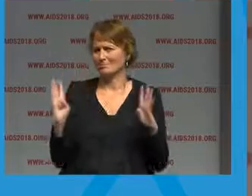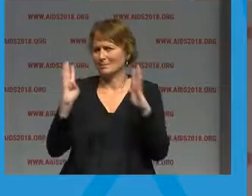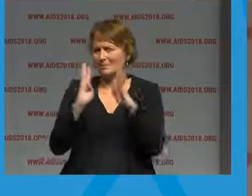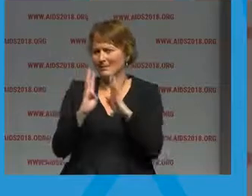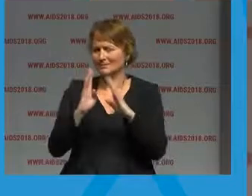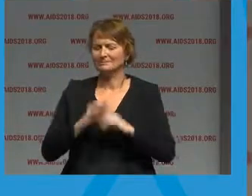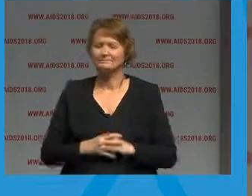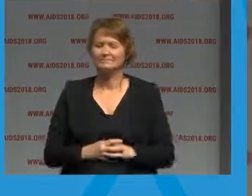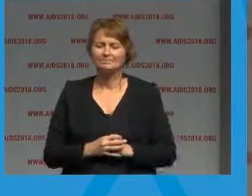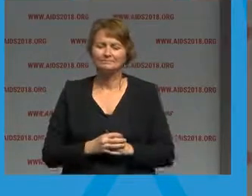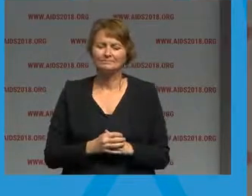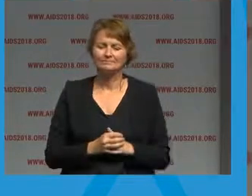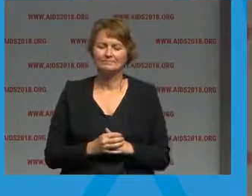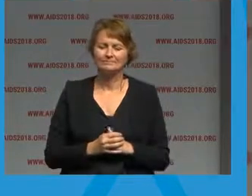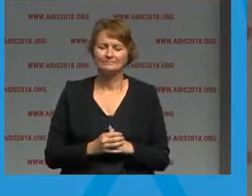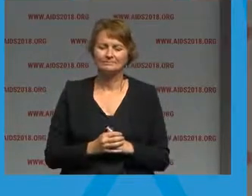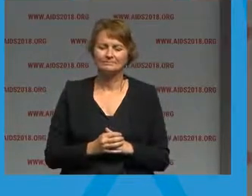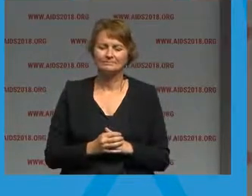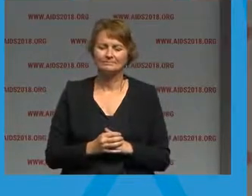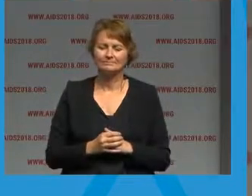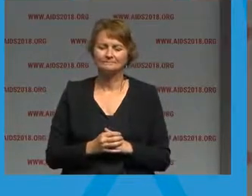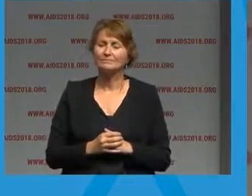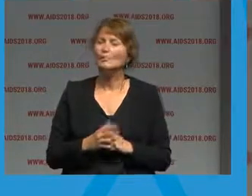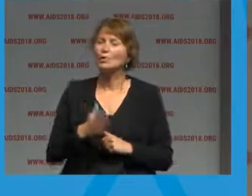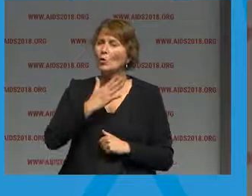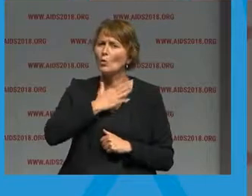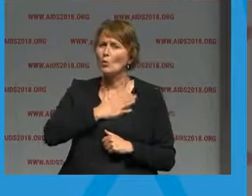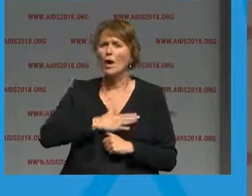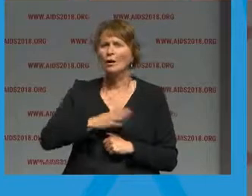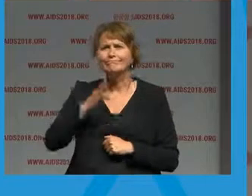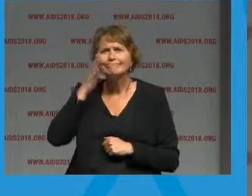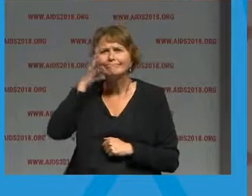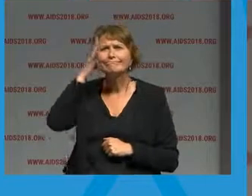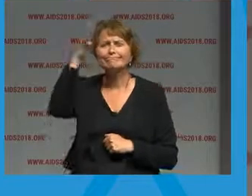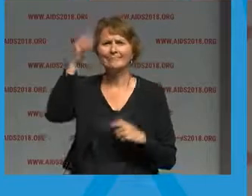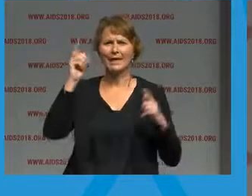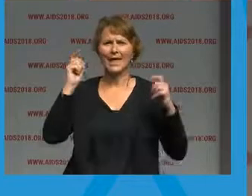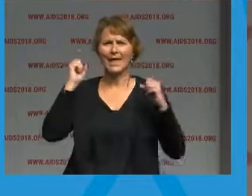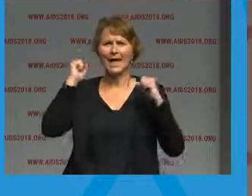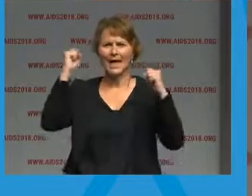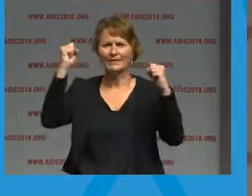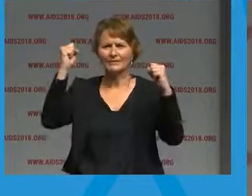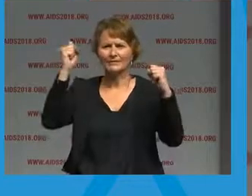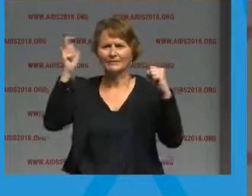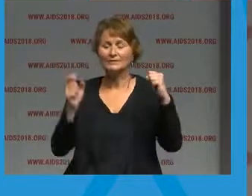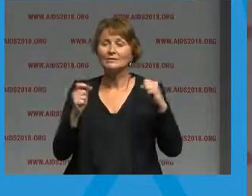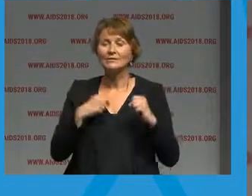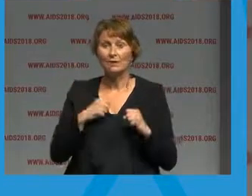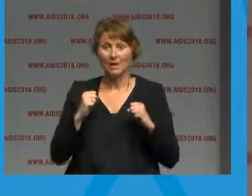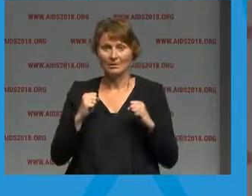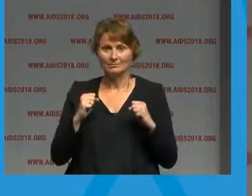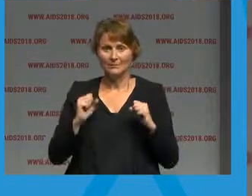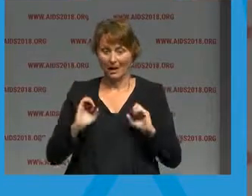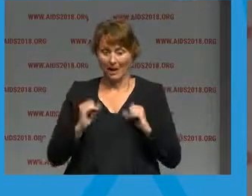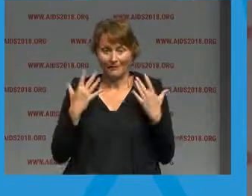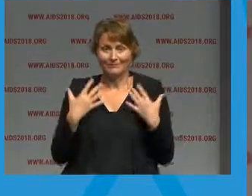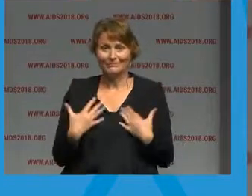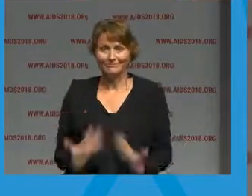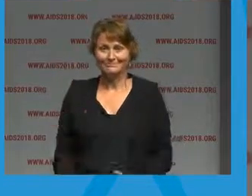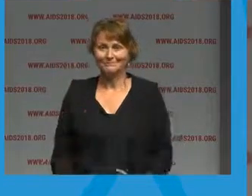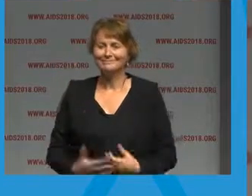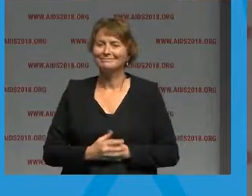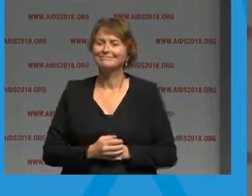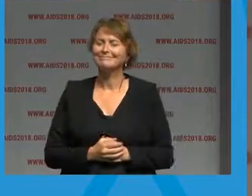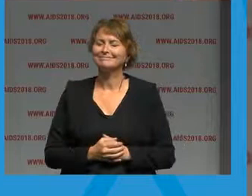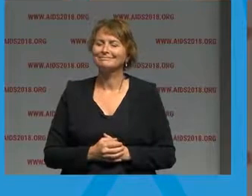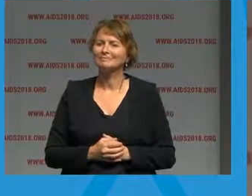And in order to become an activist, you have to be alive. And this